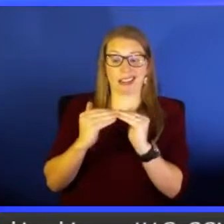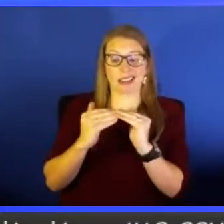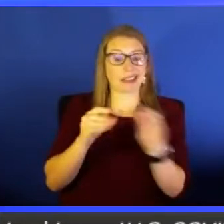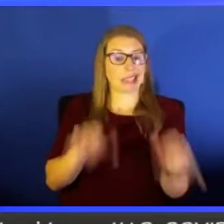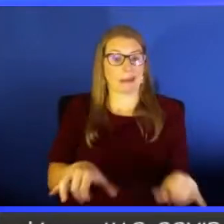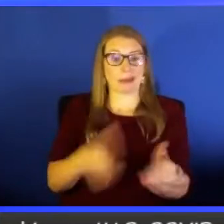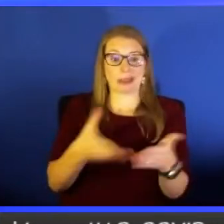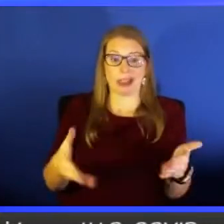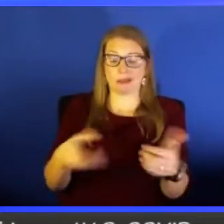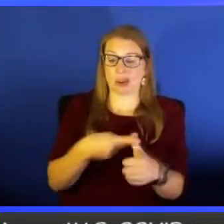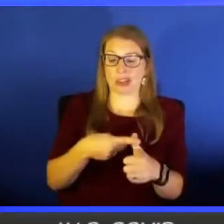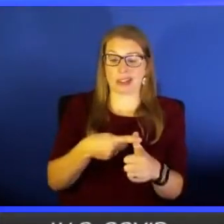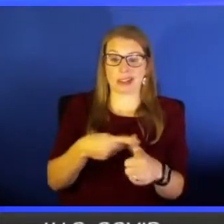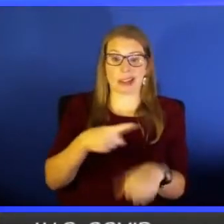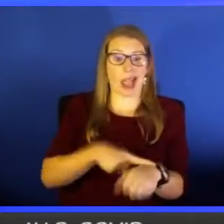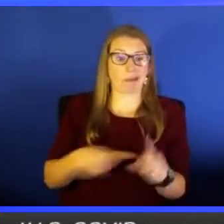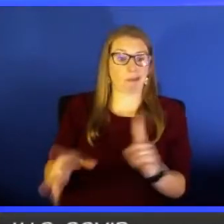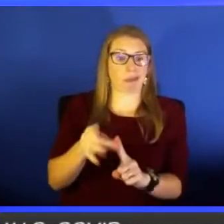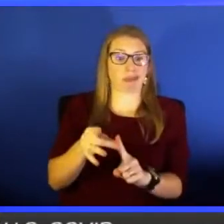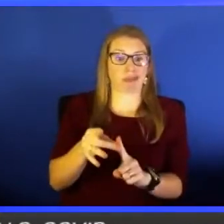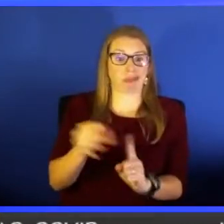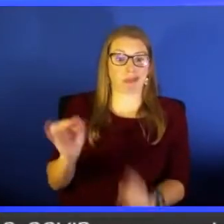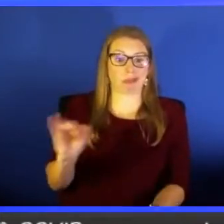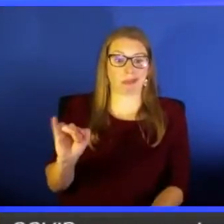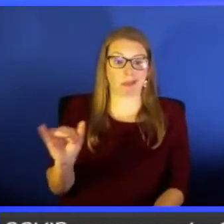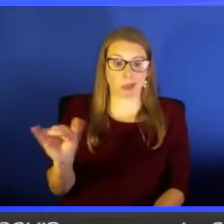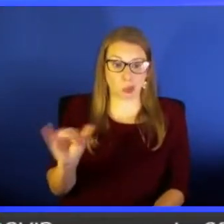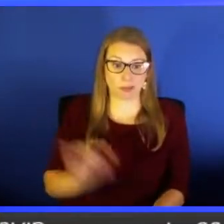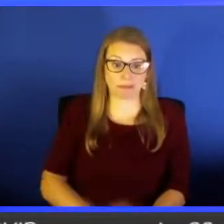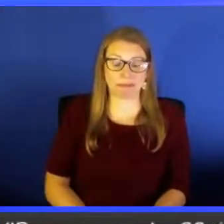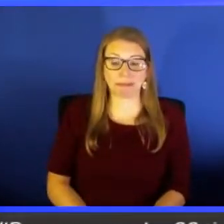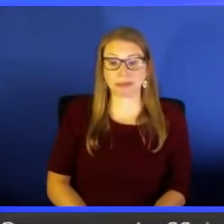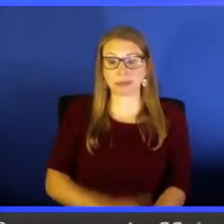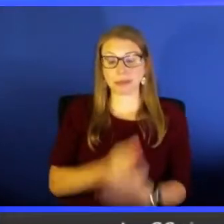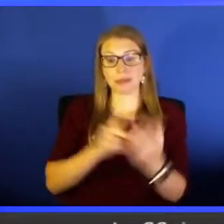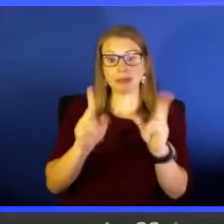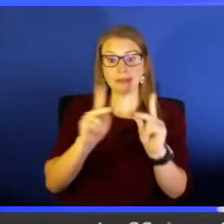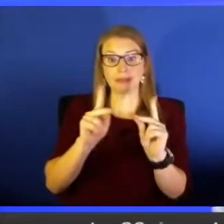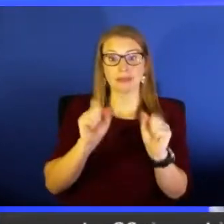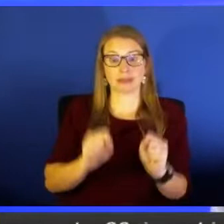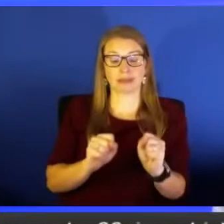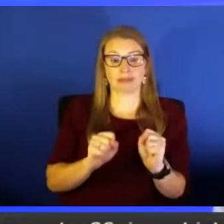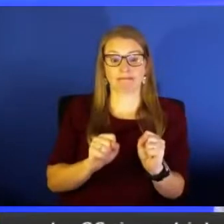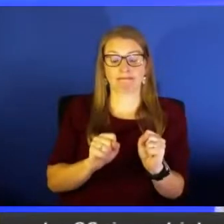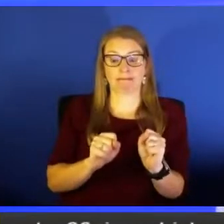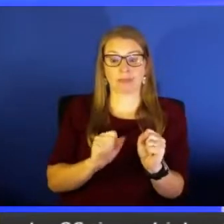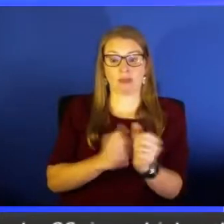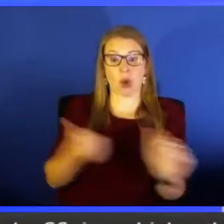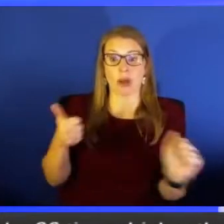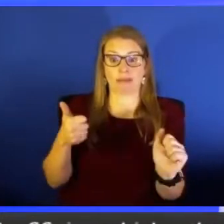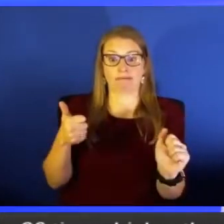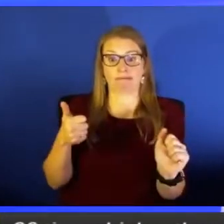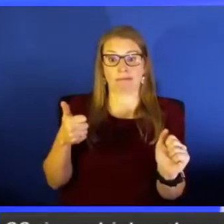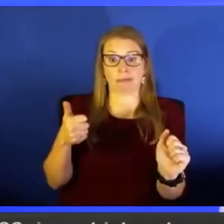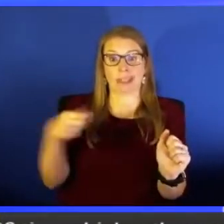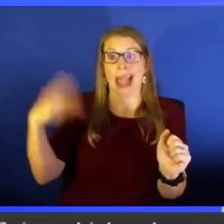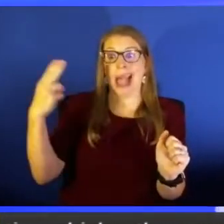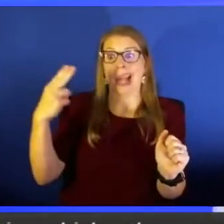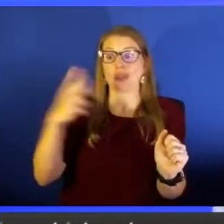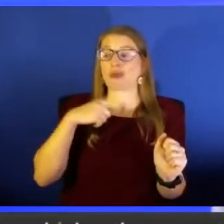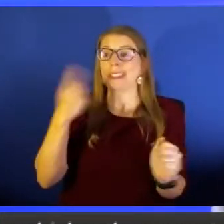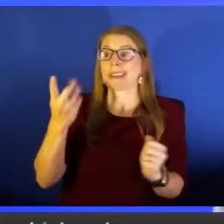for the first time as well. Some people are able to escape it even though they've been out doing those high-risk things such as going to